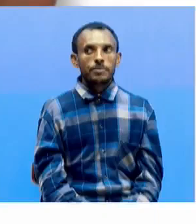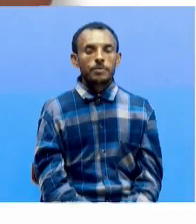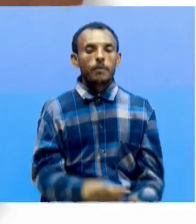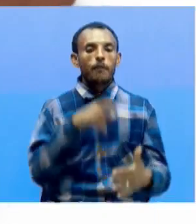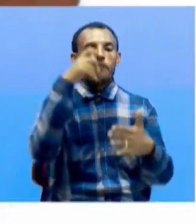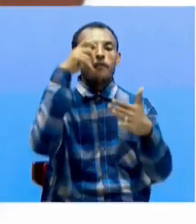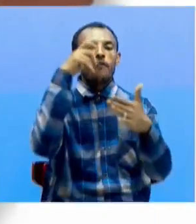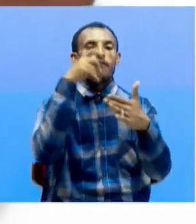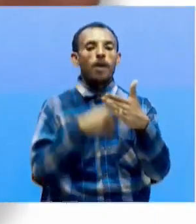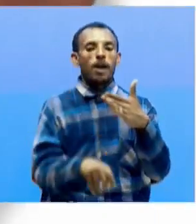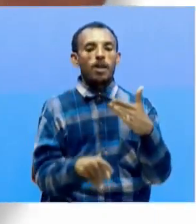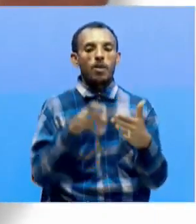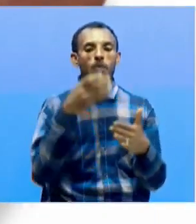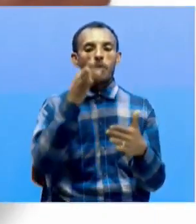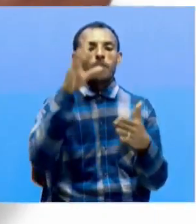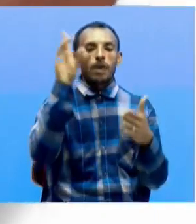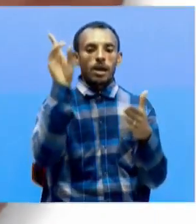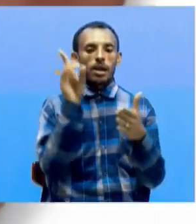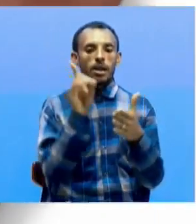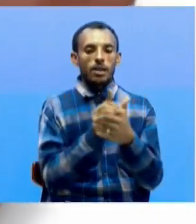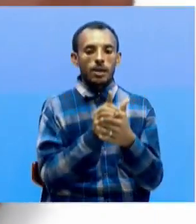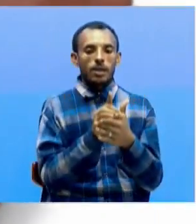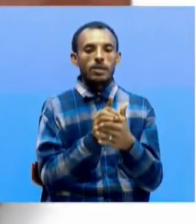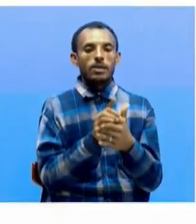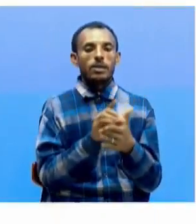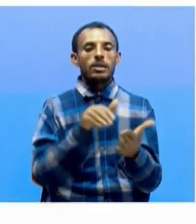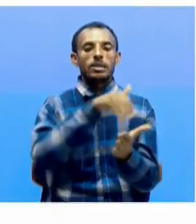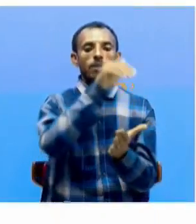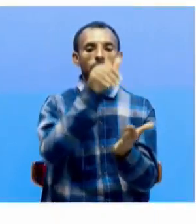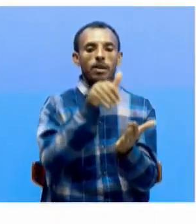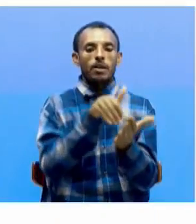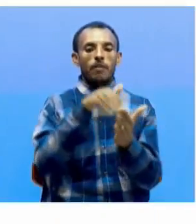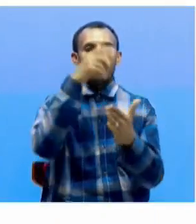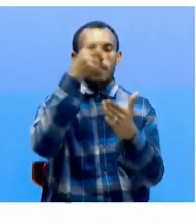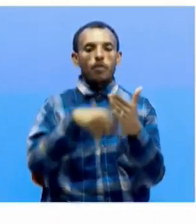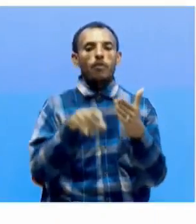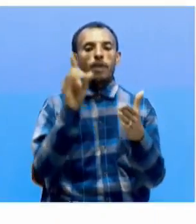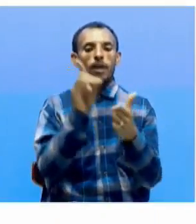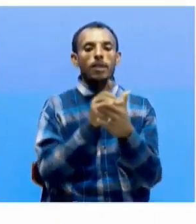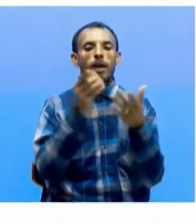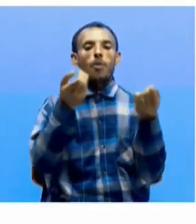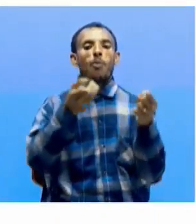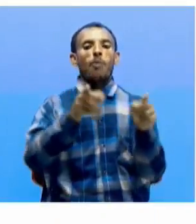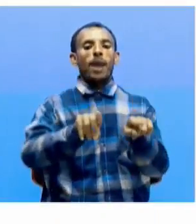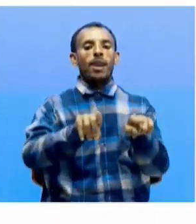value of a data, the middle value of data when